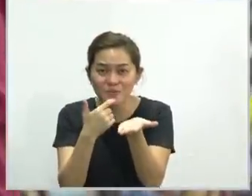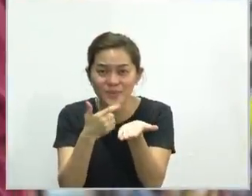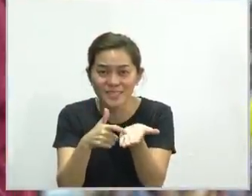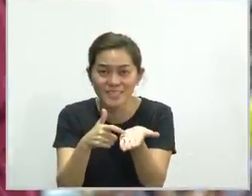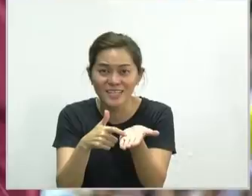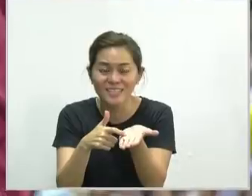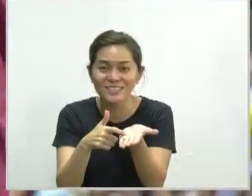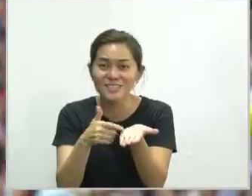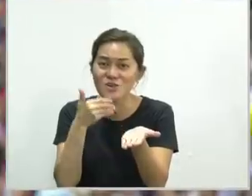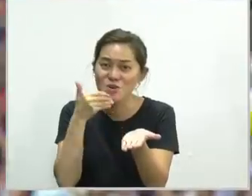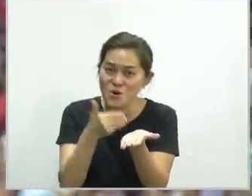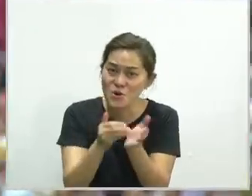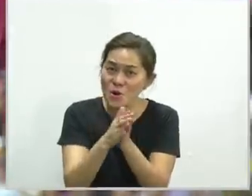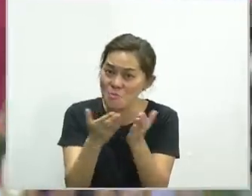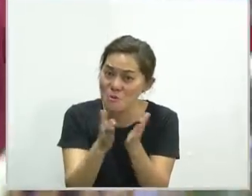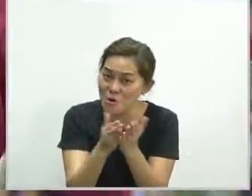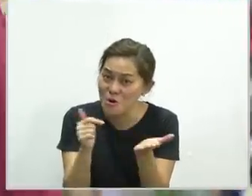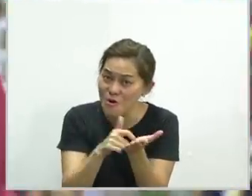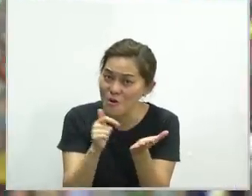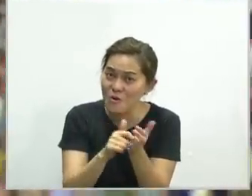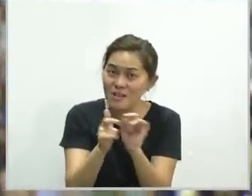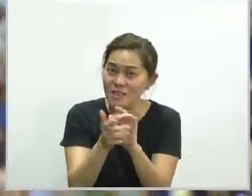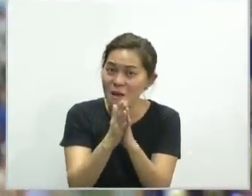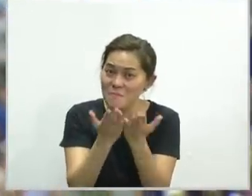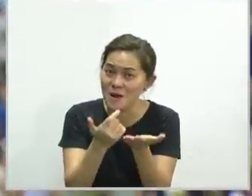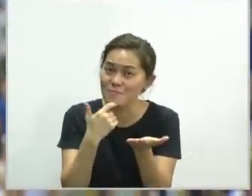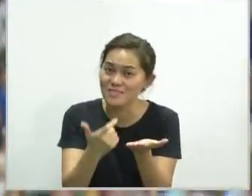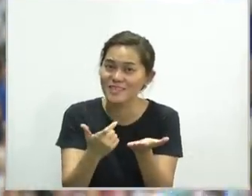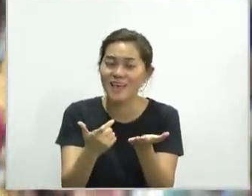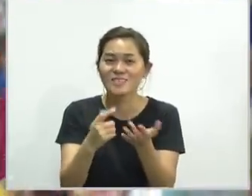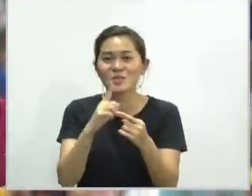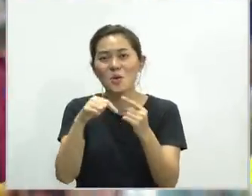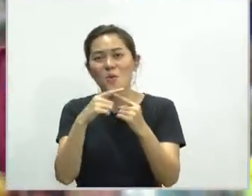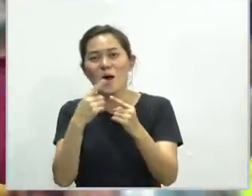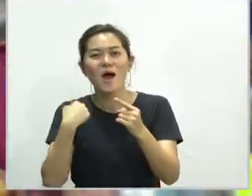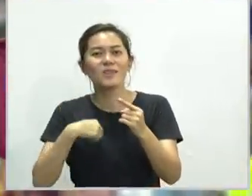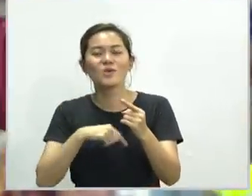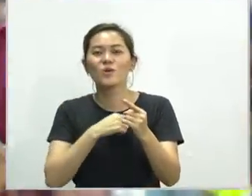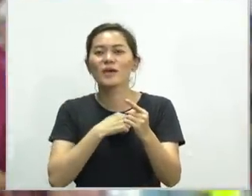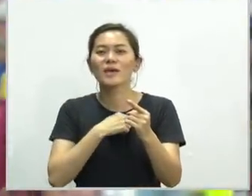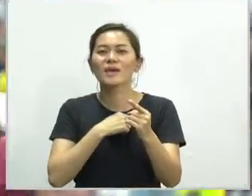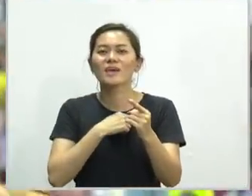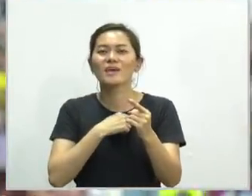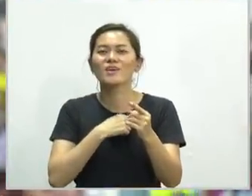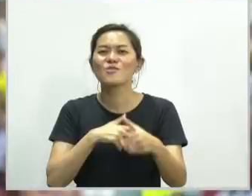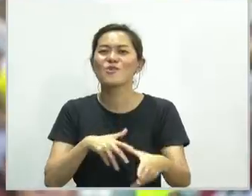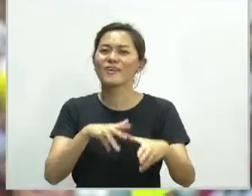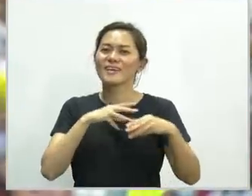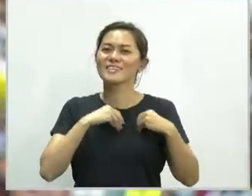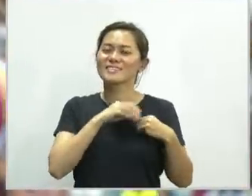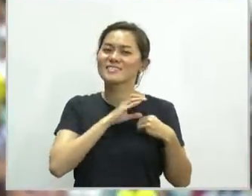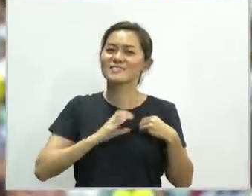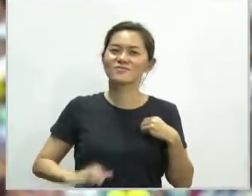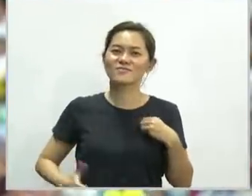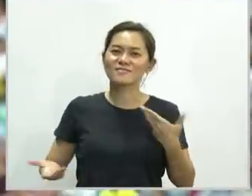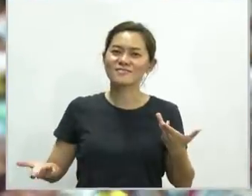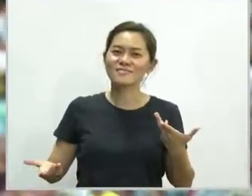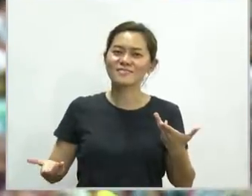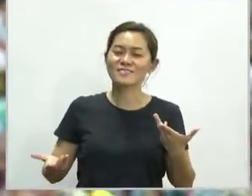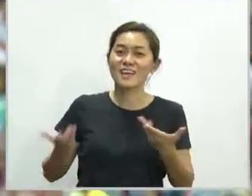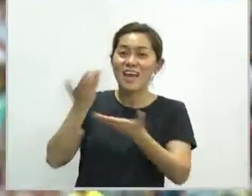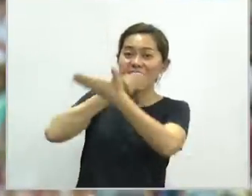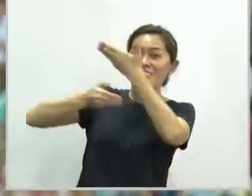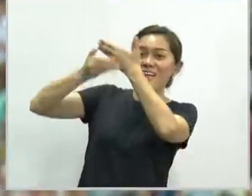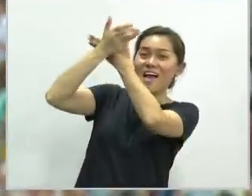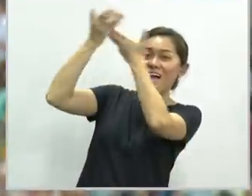The good book, the Bible, it says whenever we receive Christ, there's rejoicing